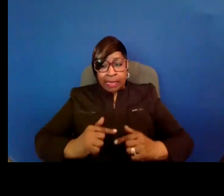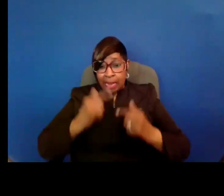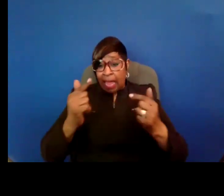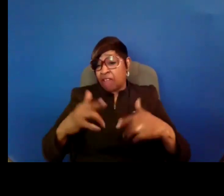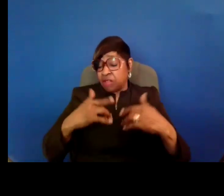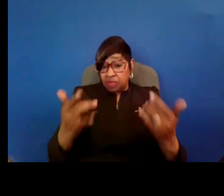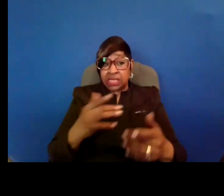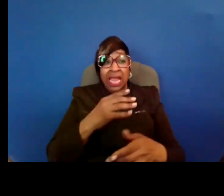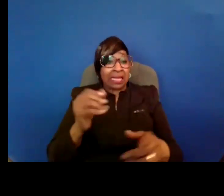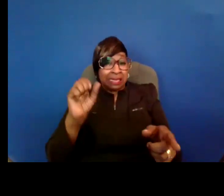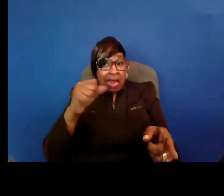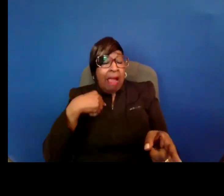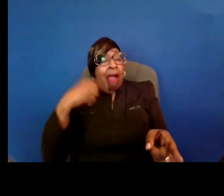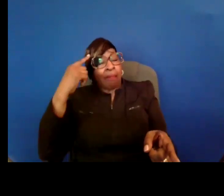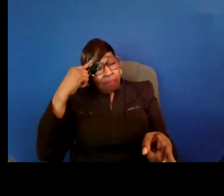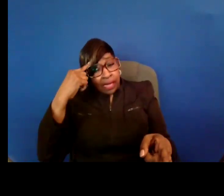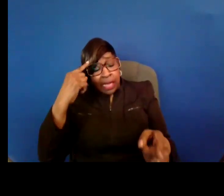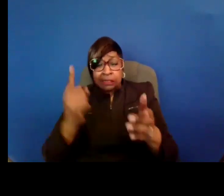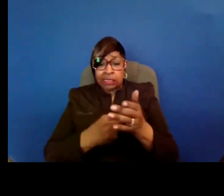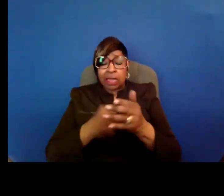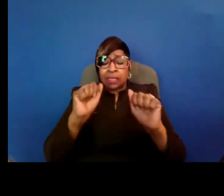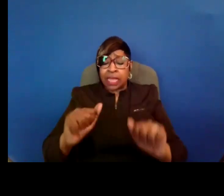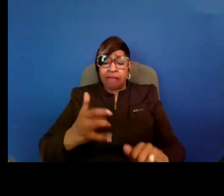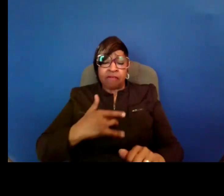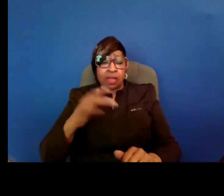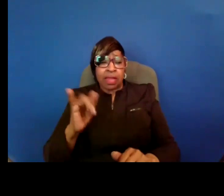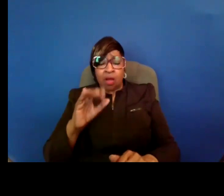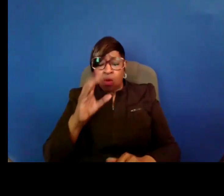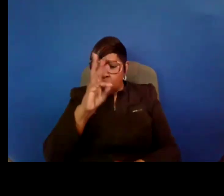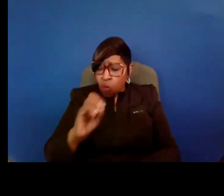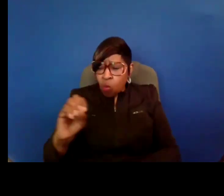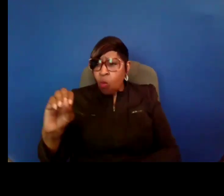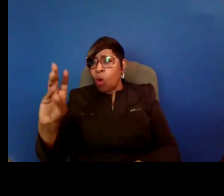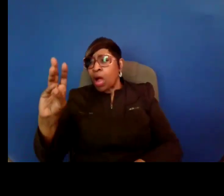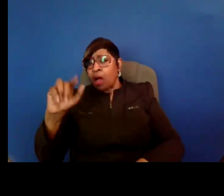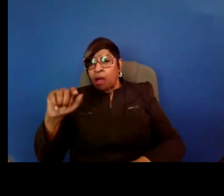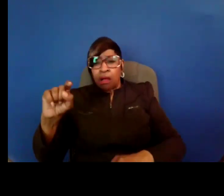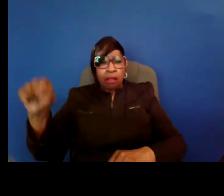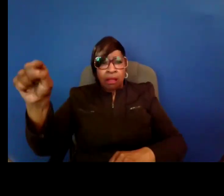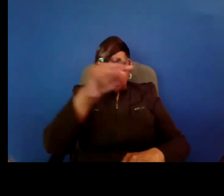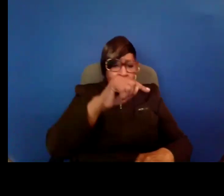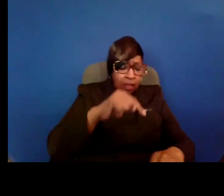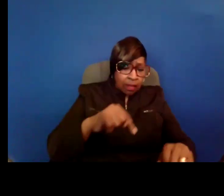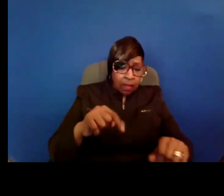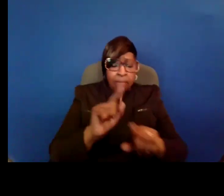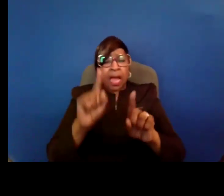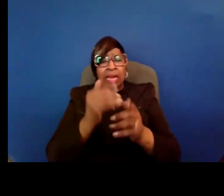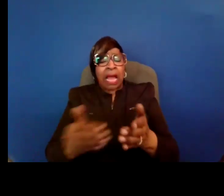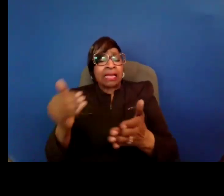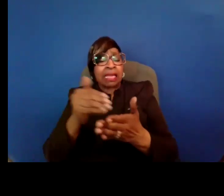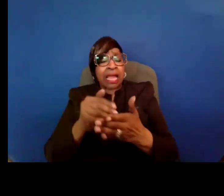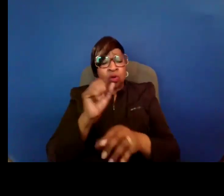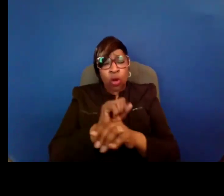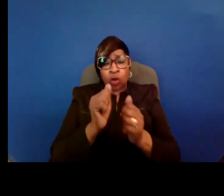think sometimes it can feel like, oh, wow, these are all over the place. But again, working with